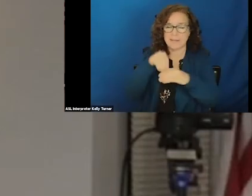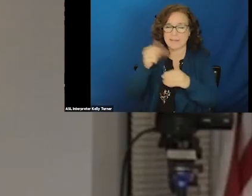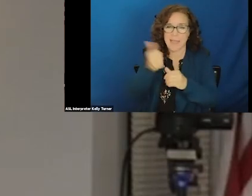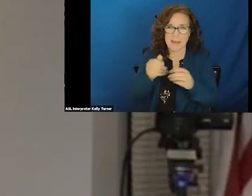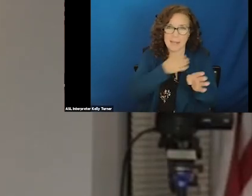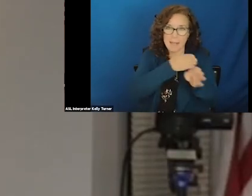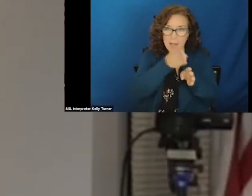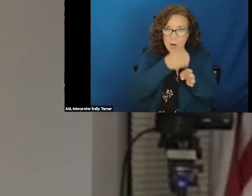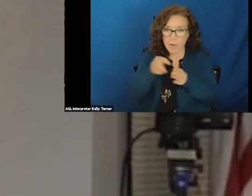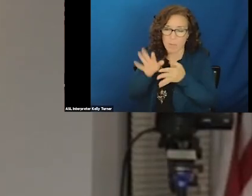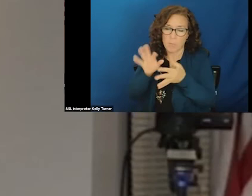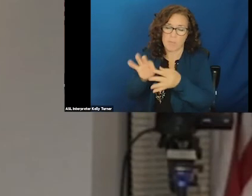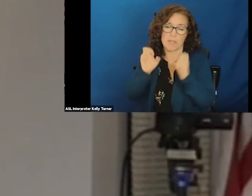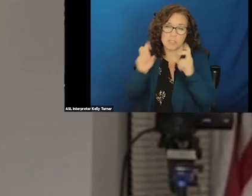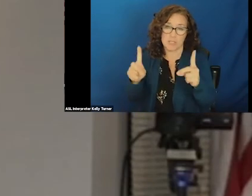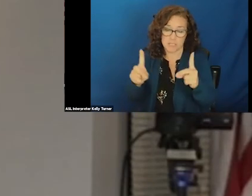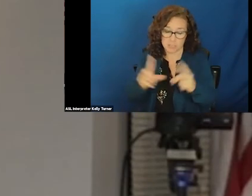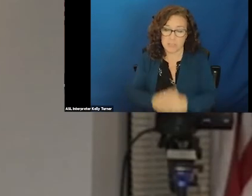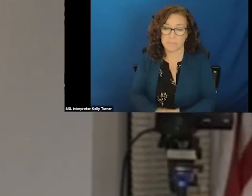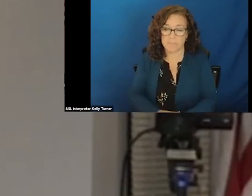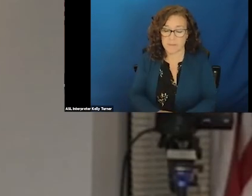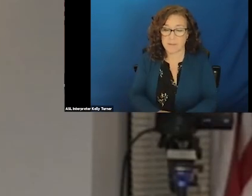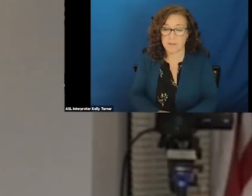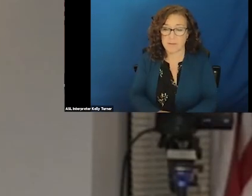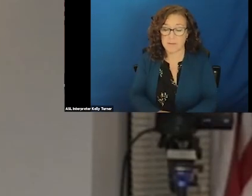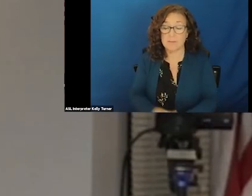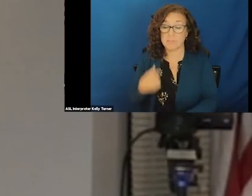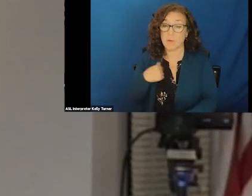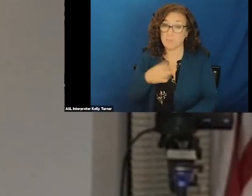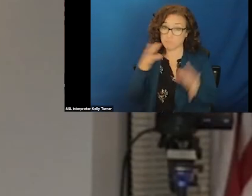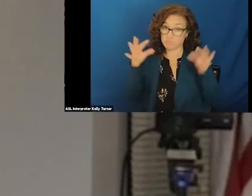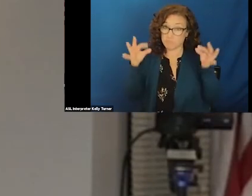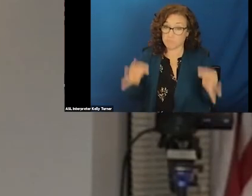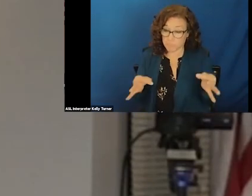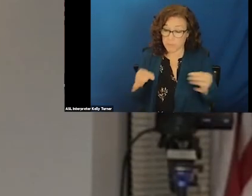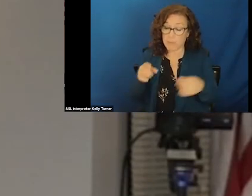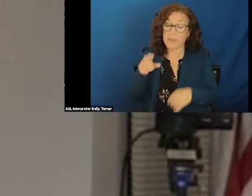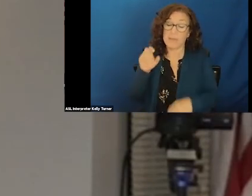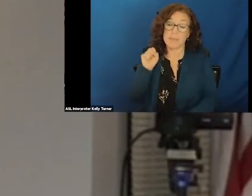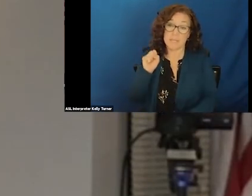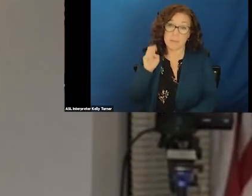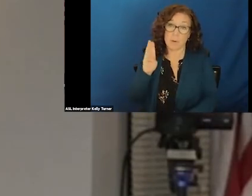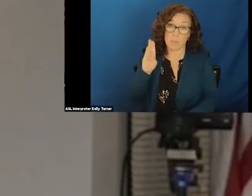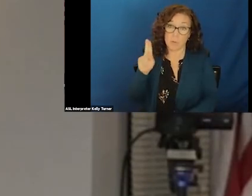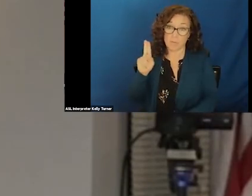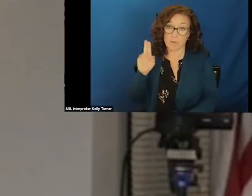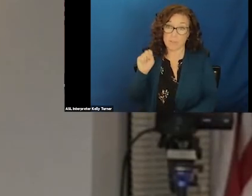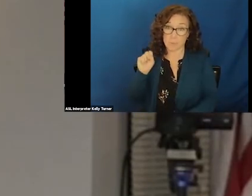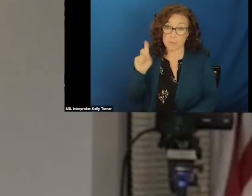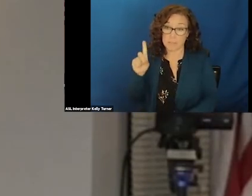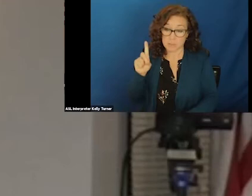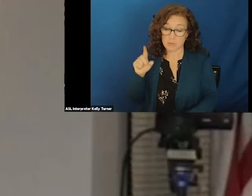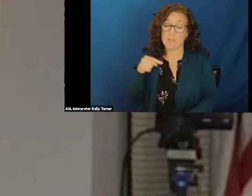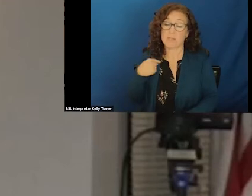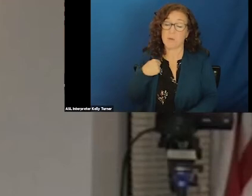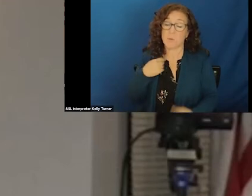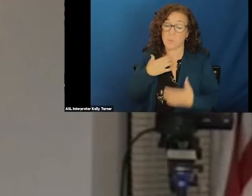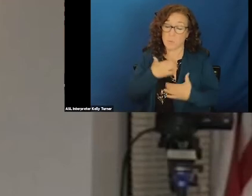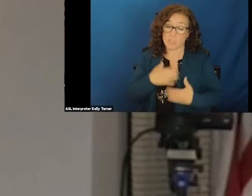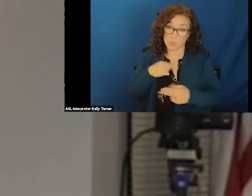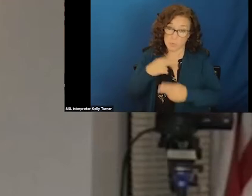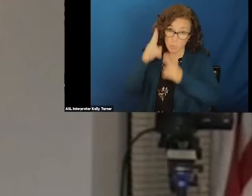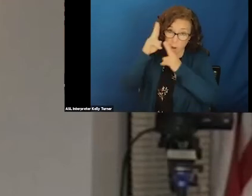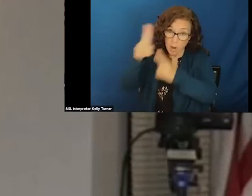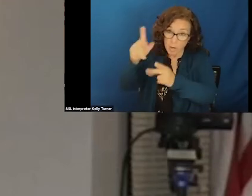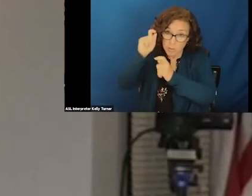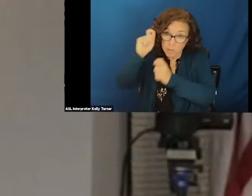Unified School District hereby recognizes and wishes to honor the contribution of the classified professionals to quality education in the state of